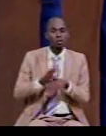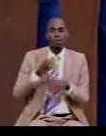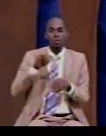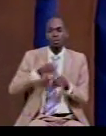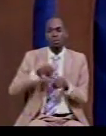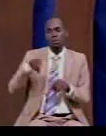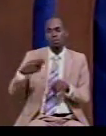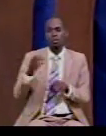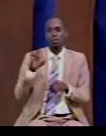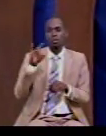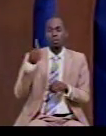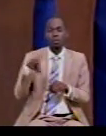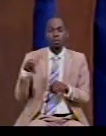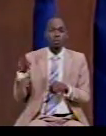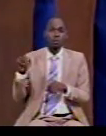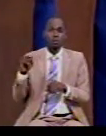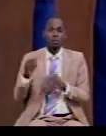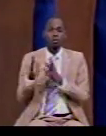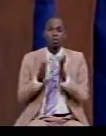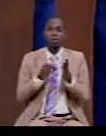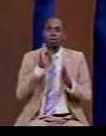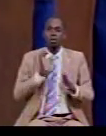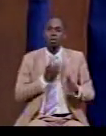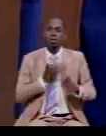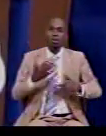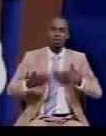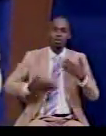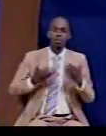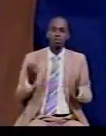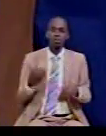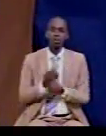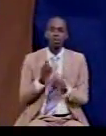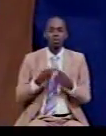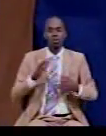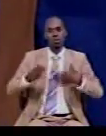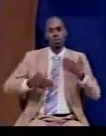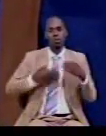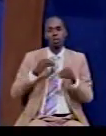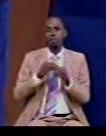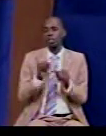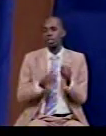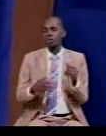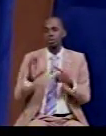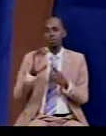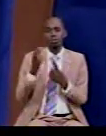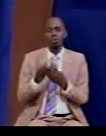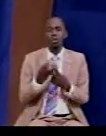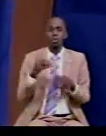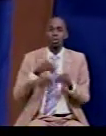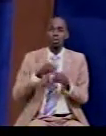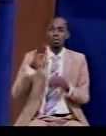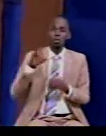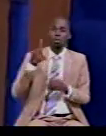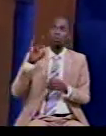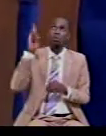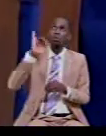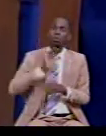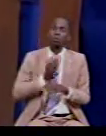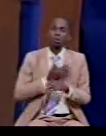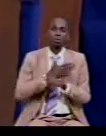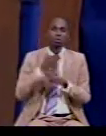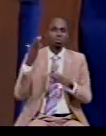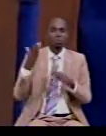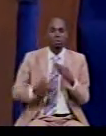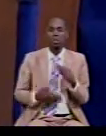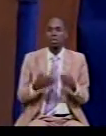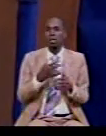every circumstance. And in Colossians, he's our completeness. In him dwelleth the fullness of the Godhead bodily. And in 1 and 2 Thessalonians,